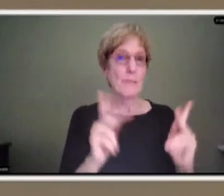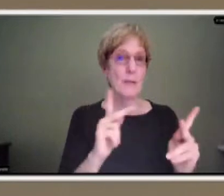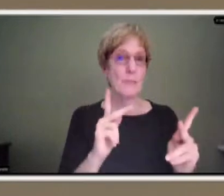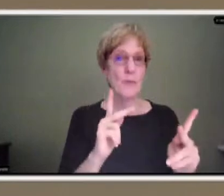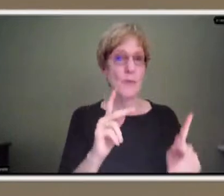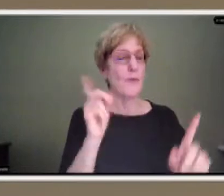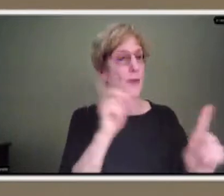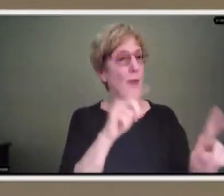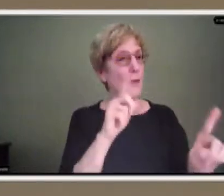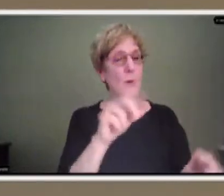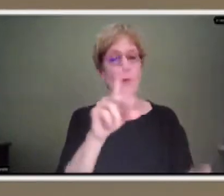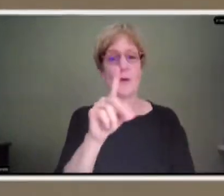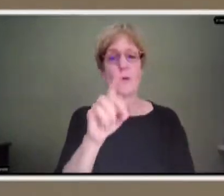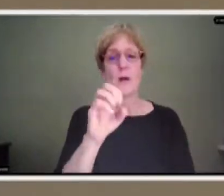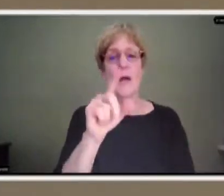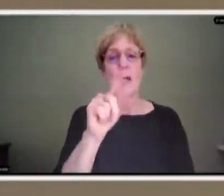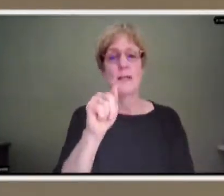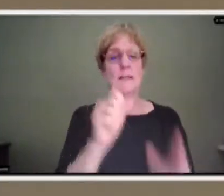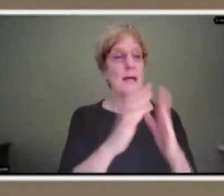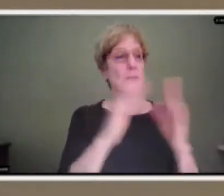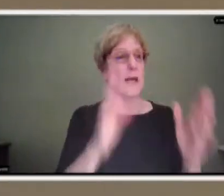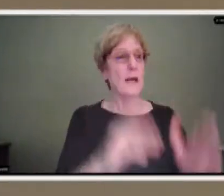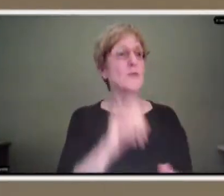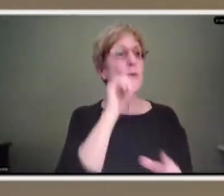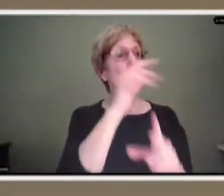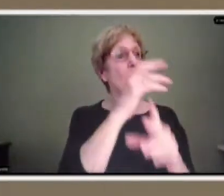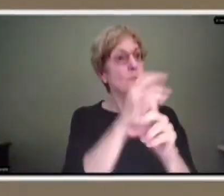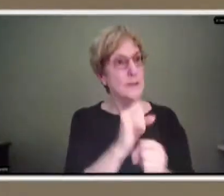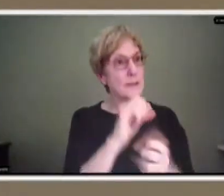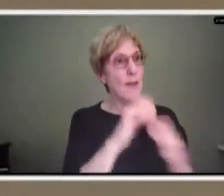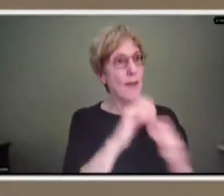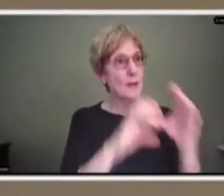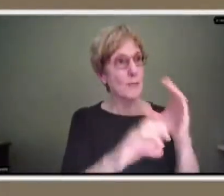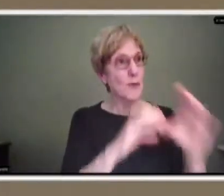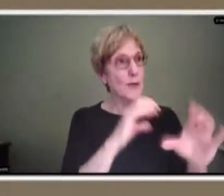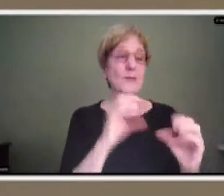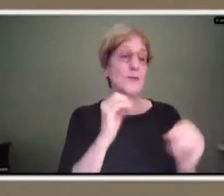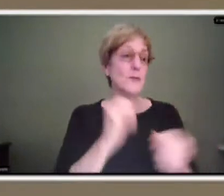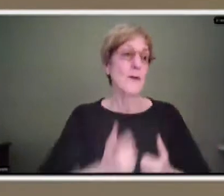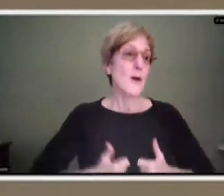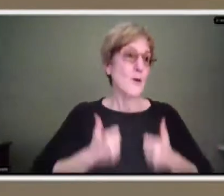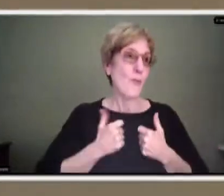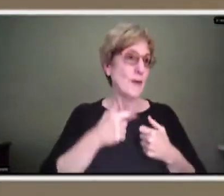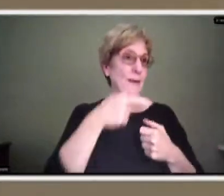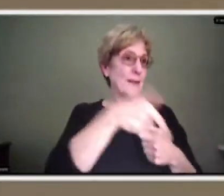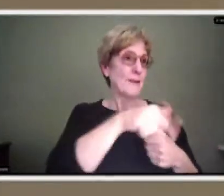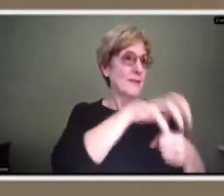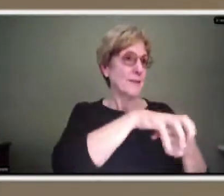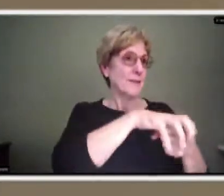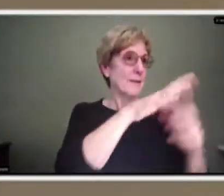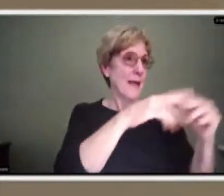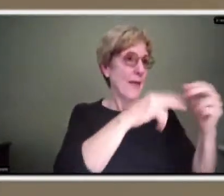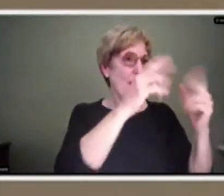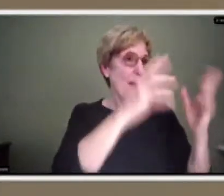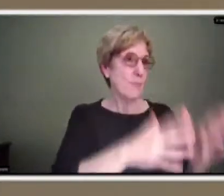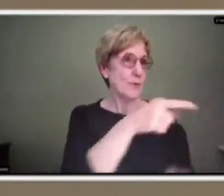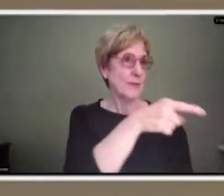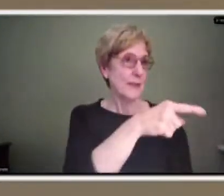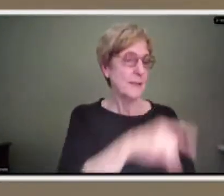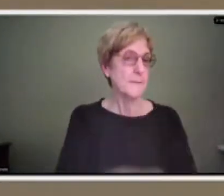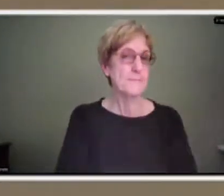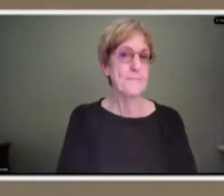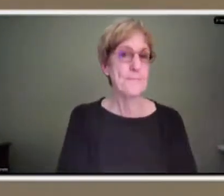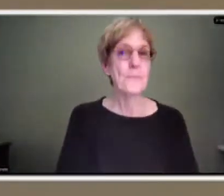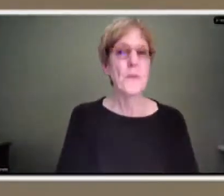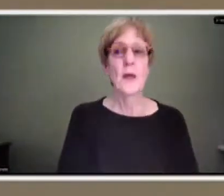House would not receive those communications because they're not residents that live in that statutory vicinity.